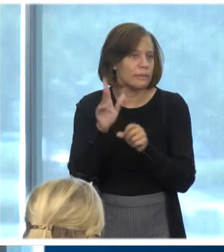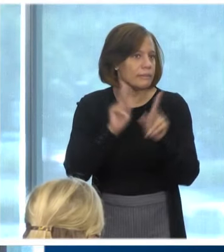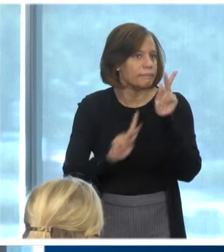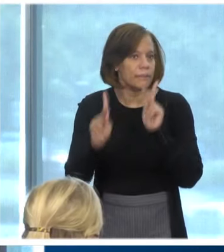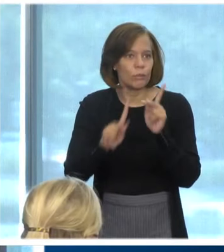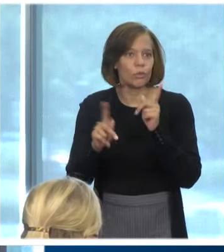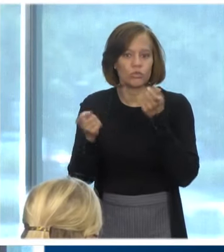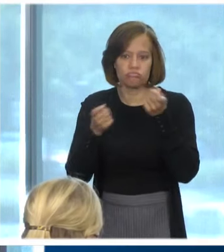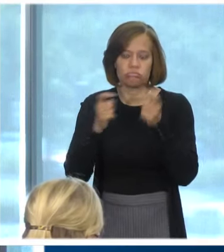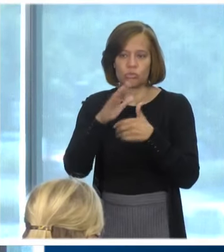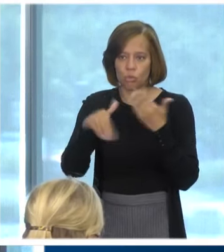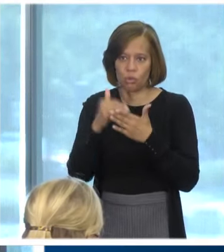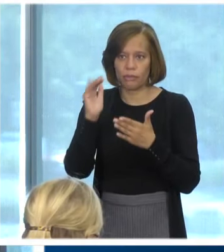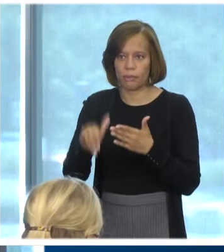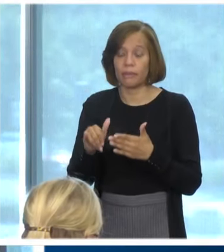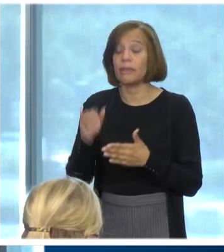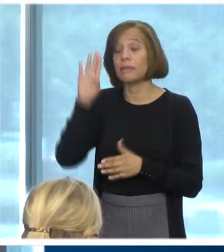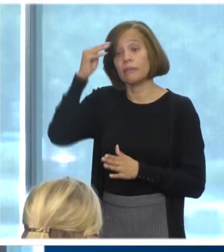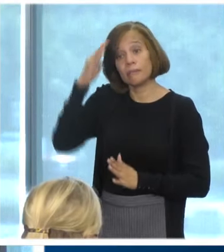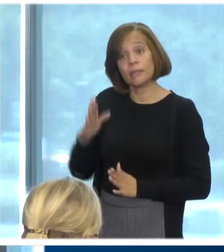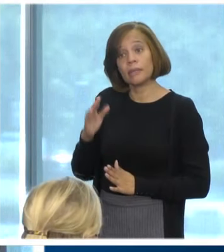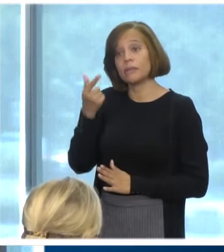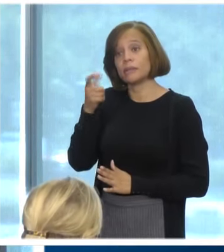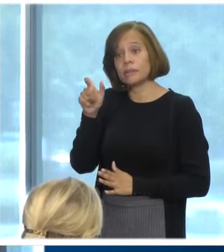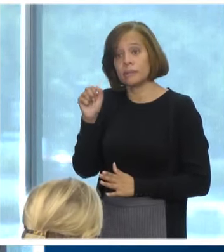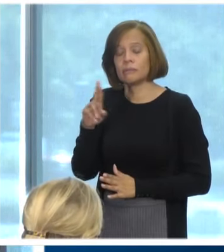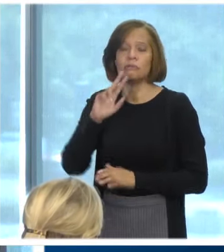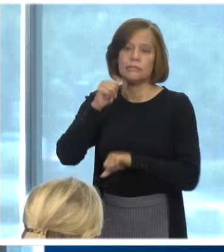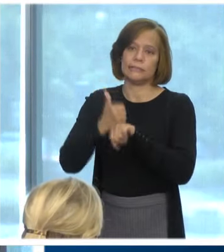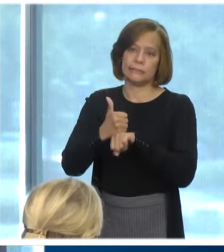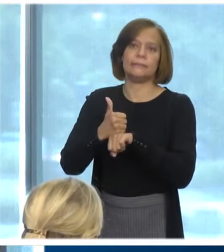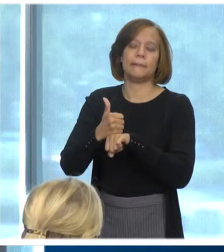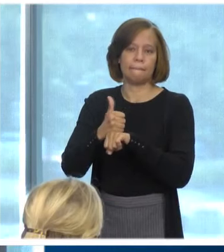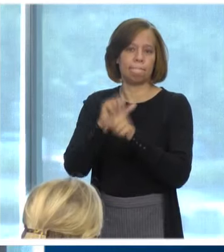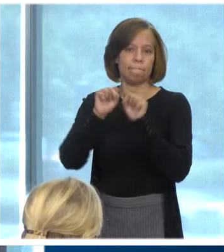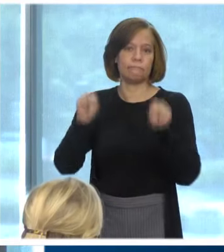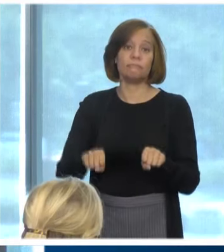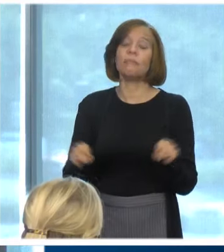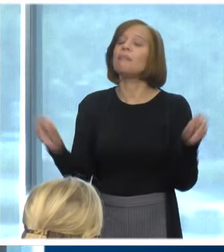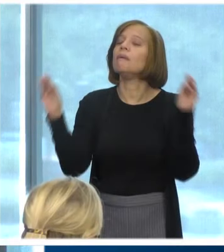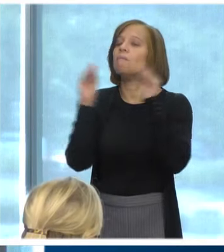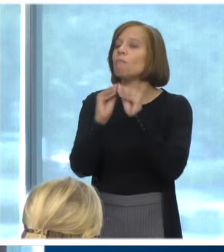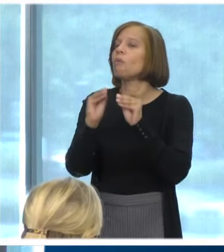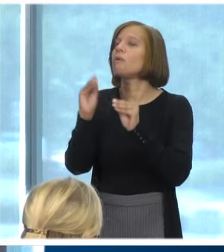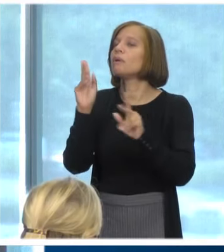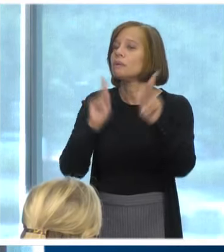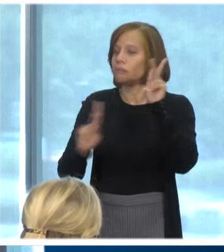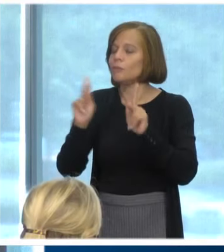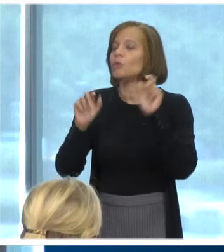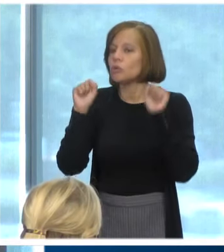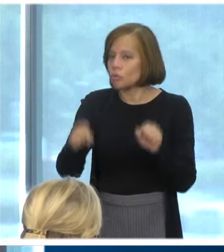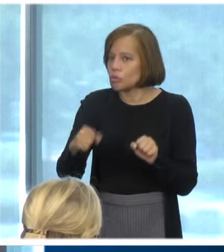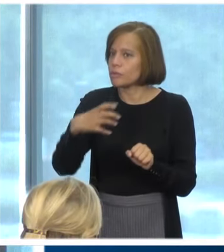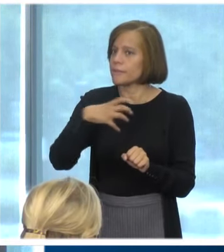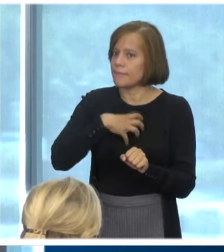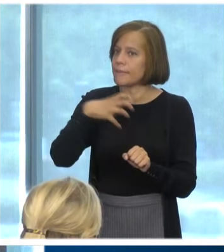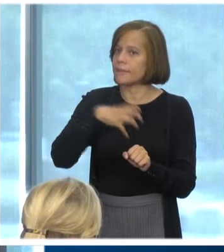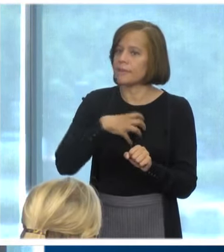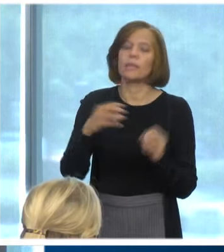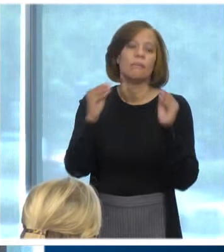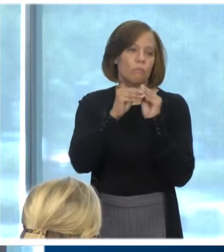Mayor Ginther set up a system through which more citizens could be heard by lodging complaints and having them